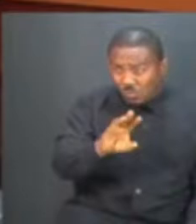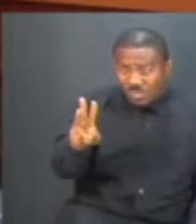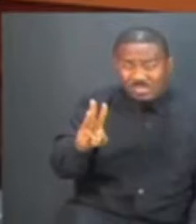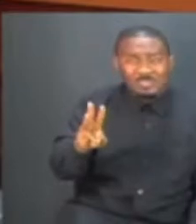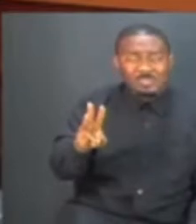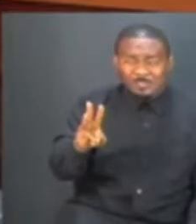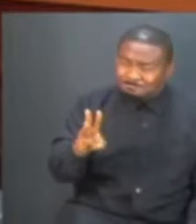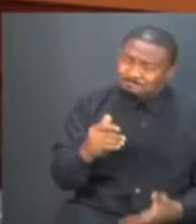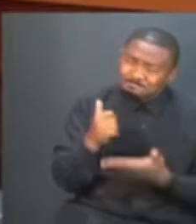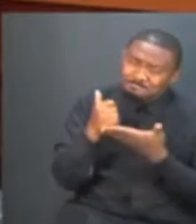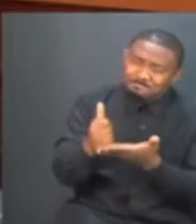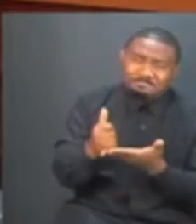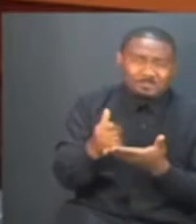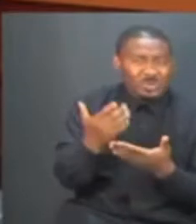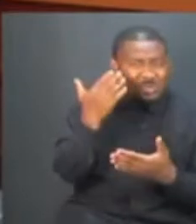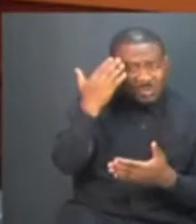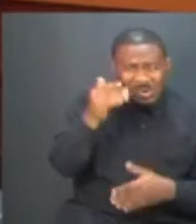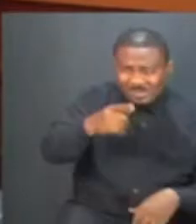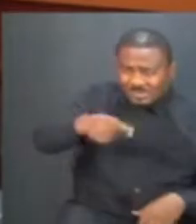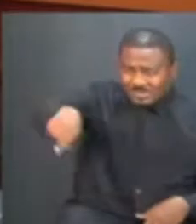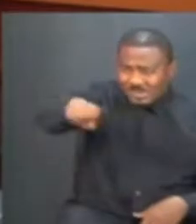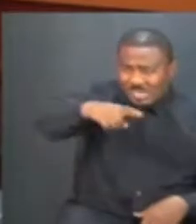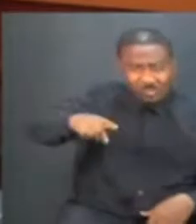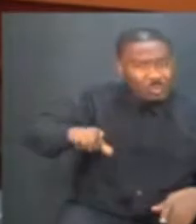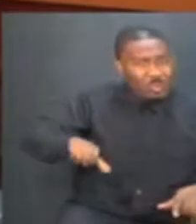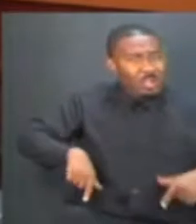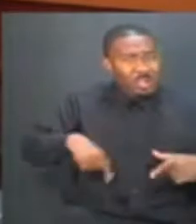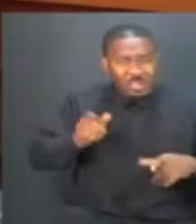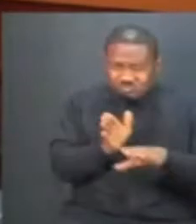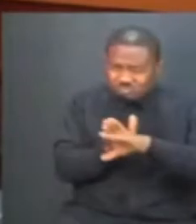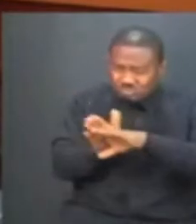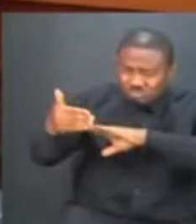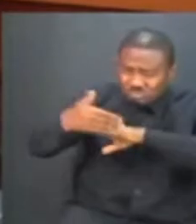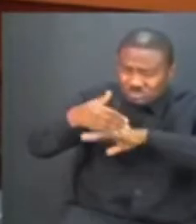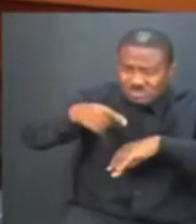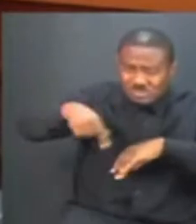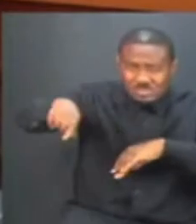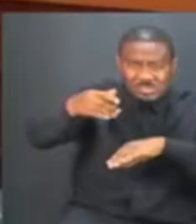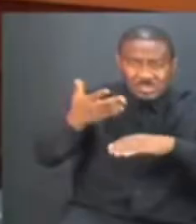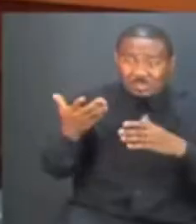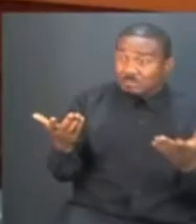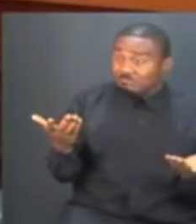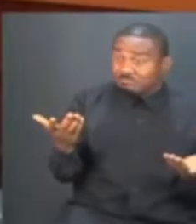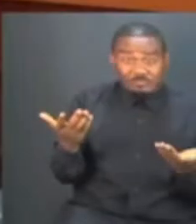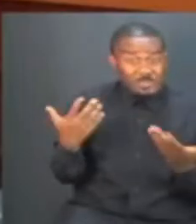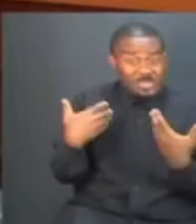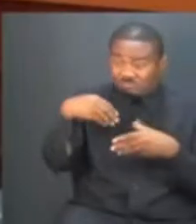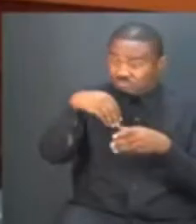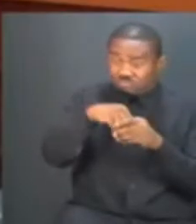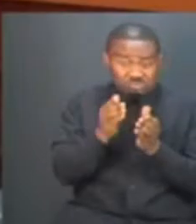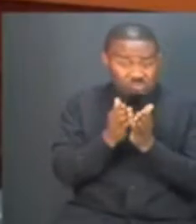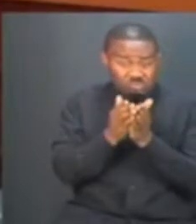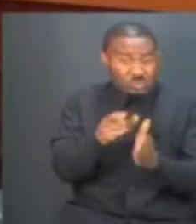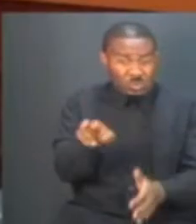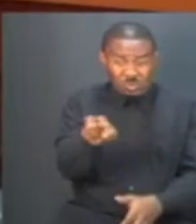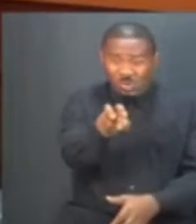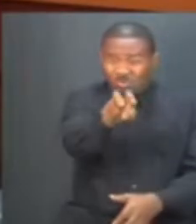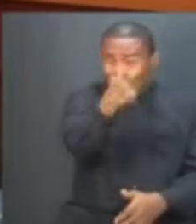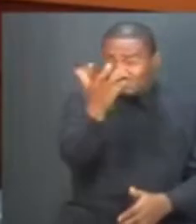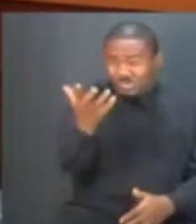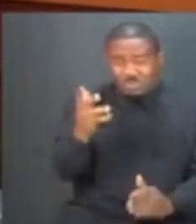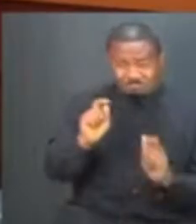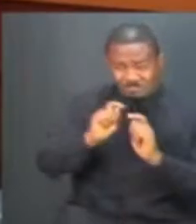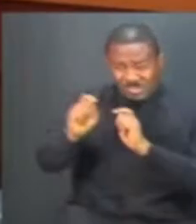jackets to our island communities and other settlements along the riverbanks, whose only means of transportation is by